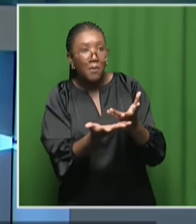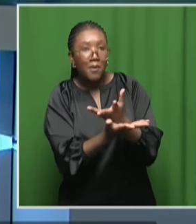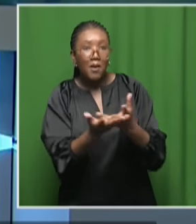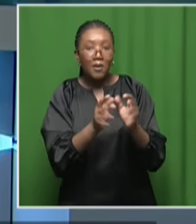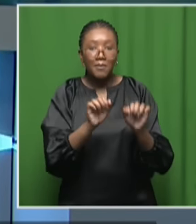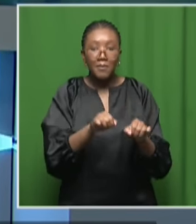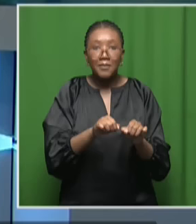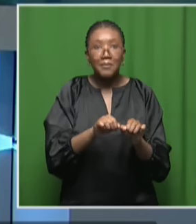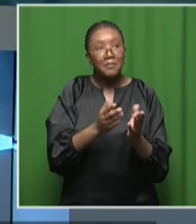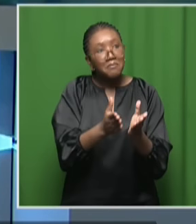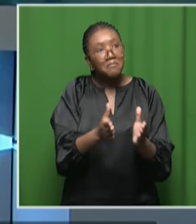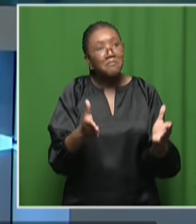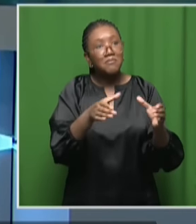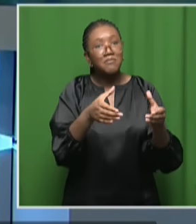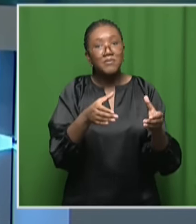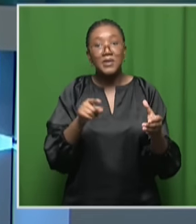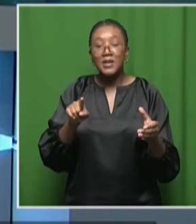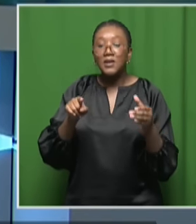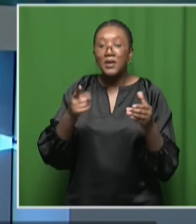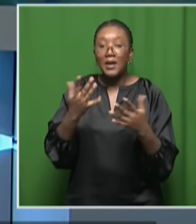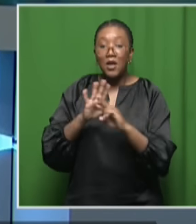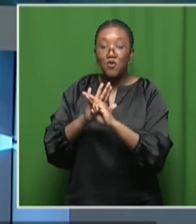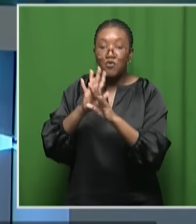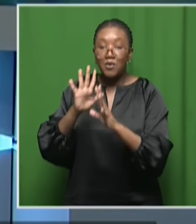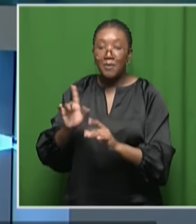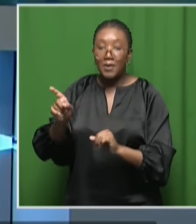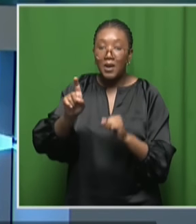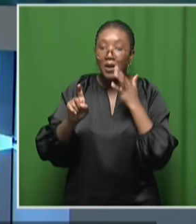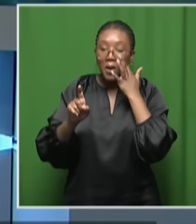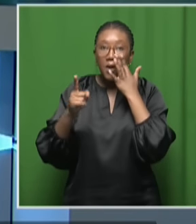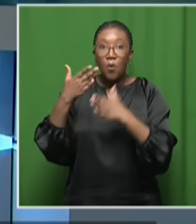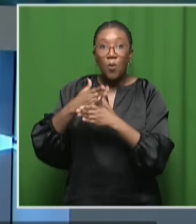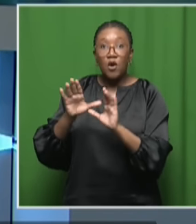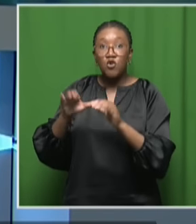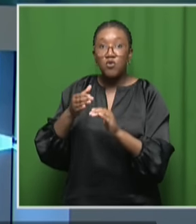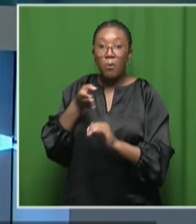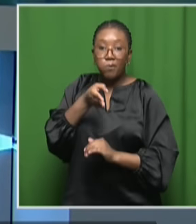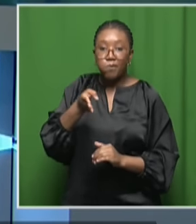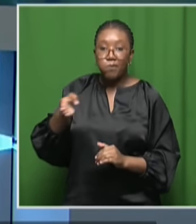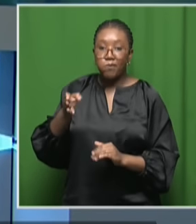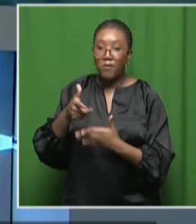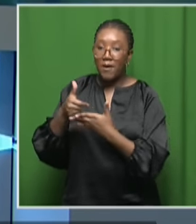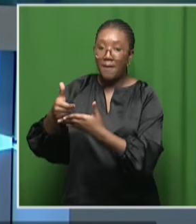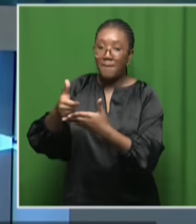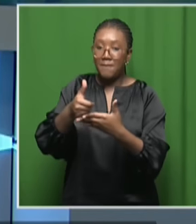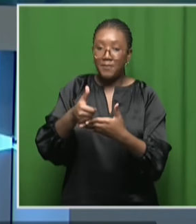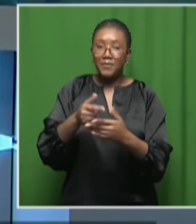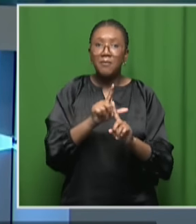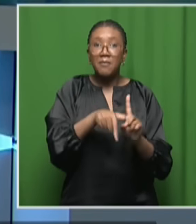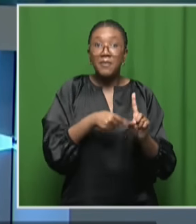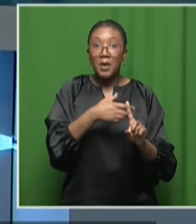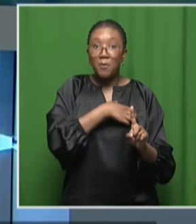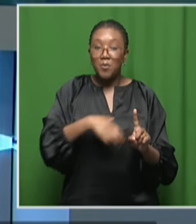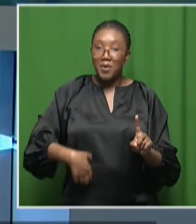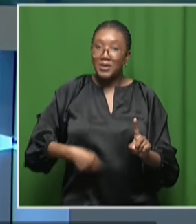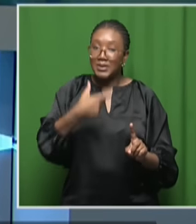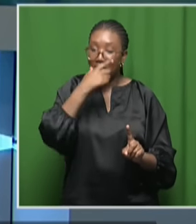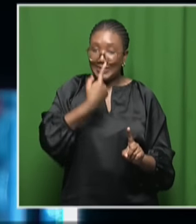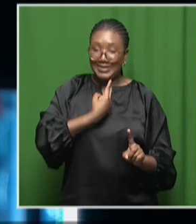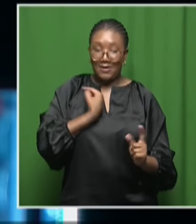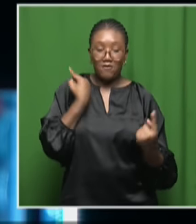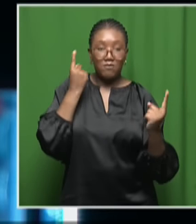have been doing with the other nations within the working groups? But how significant a moment is this for President